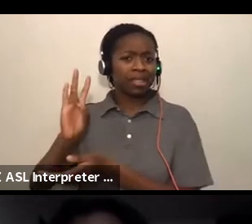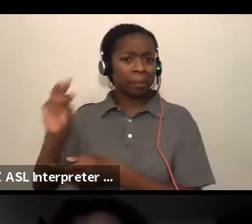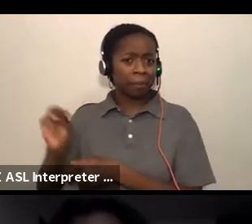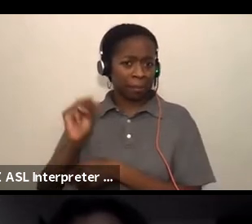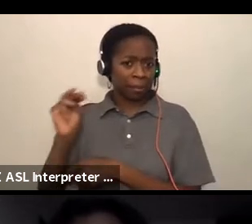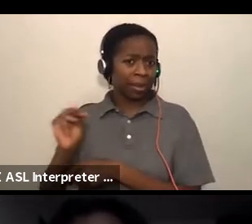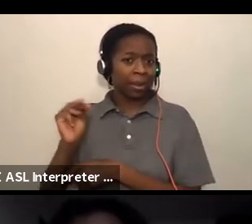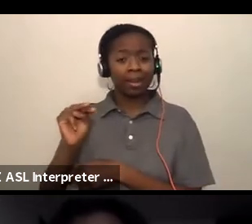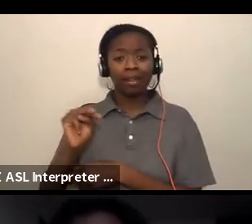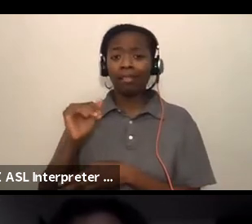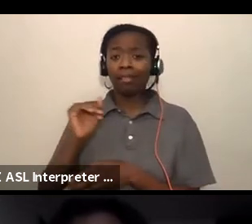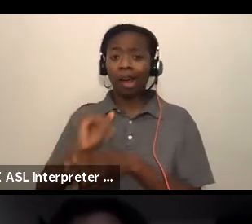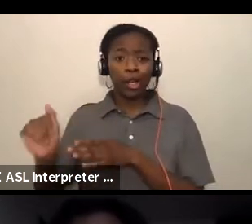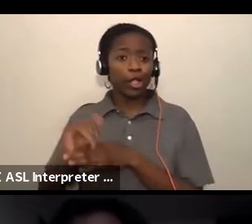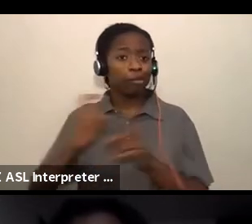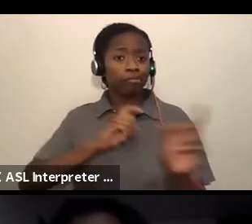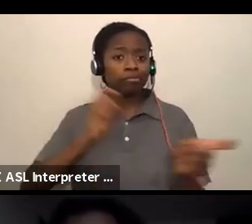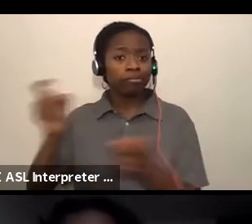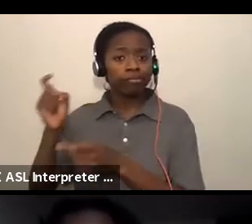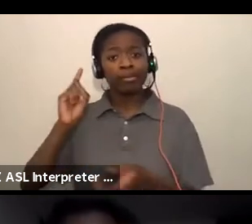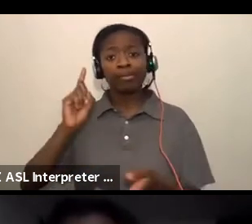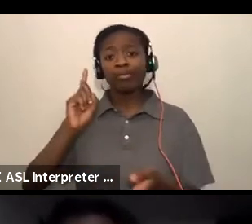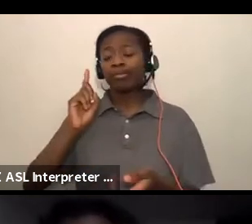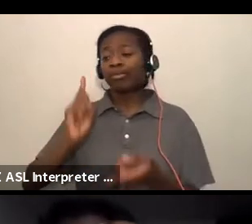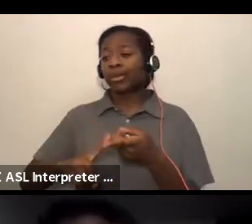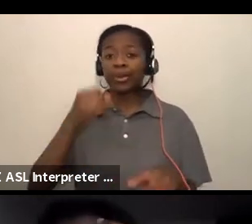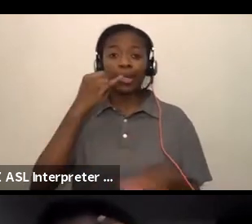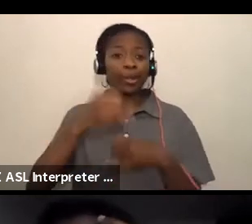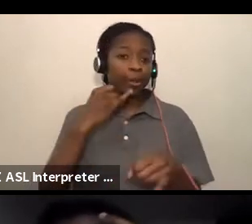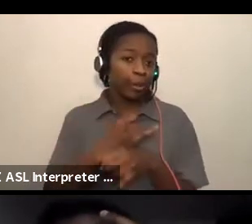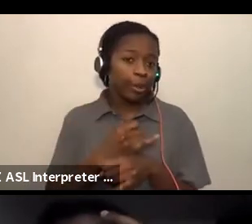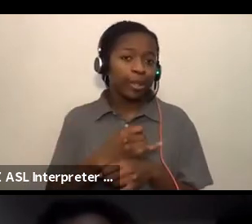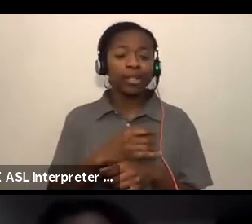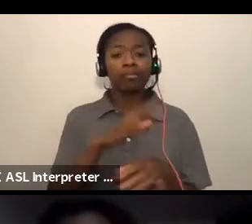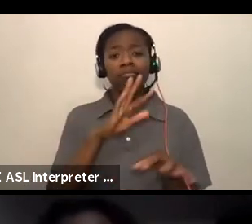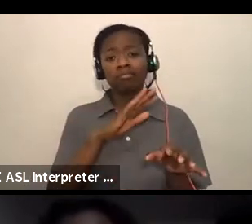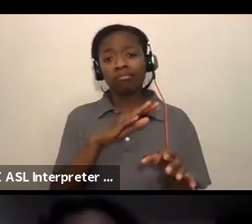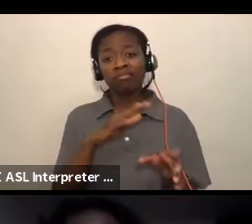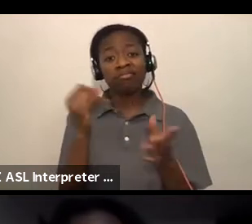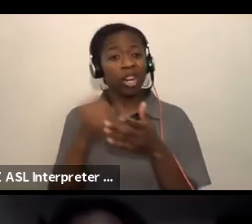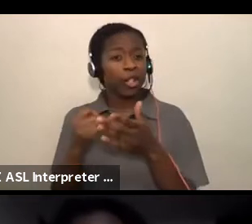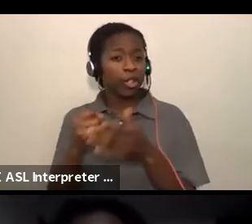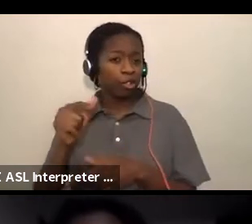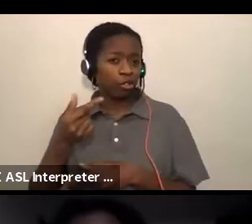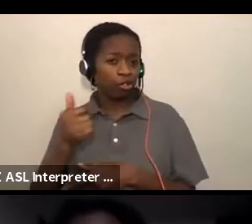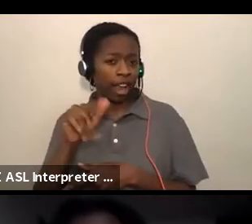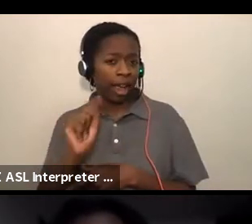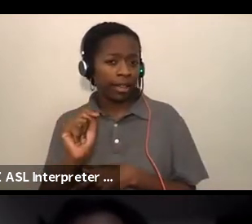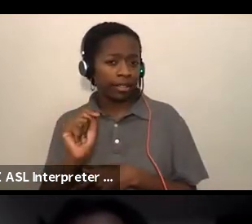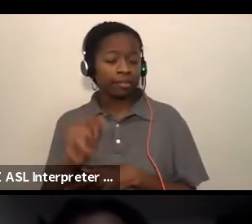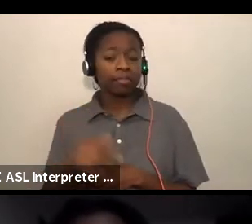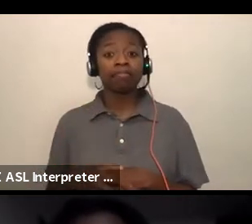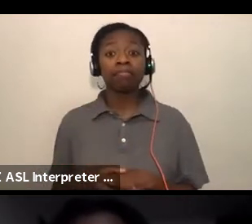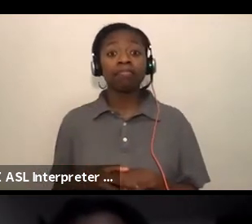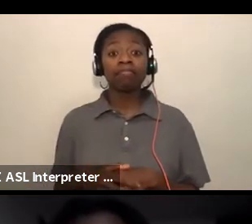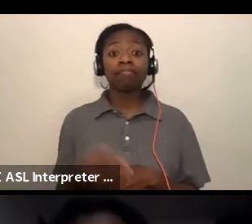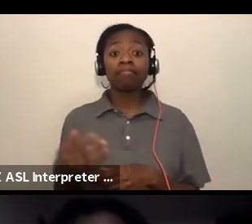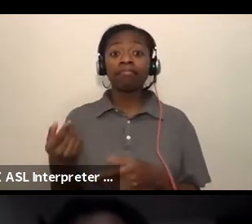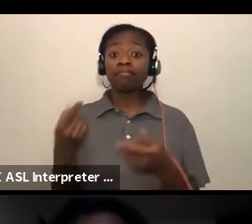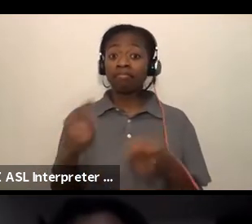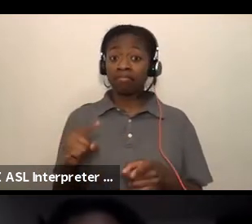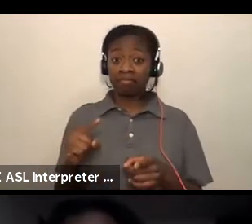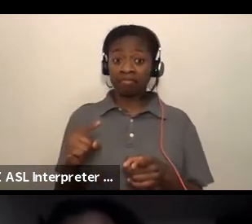to, you know, institutions and to like little organizations here and there and to artist grants. And then with this